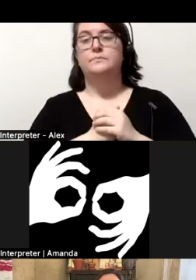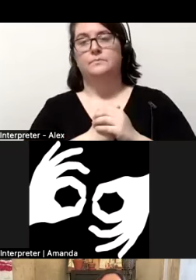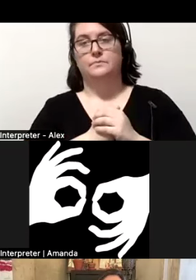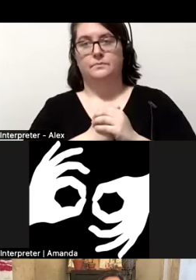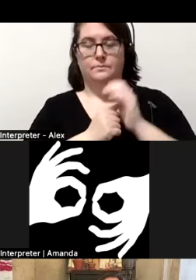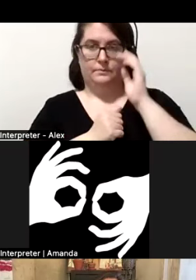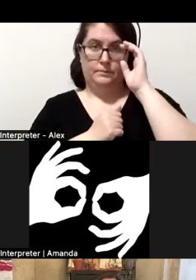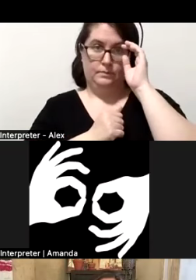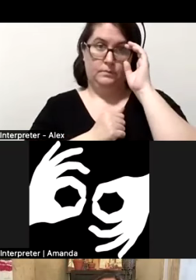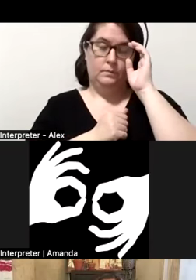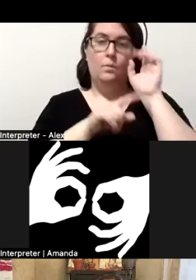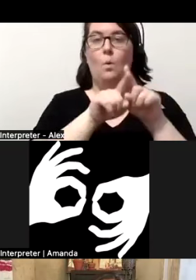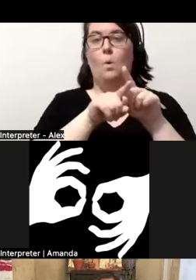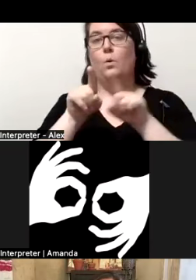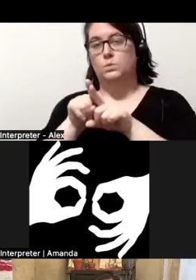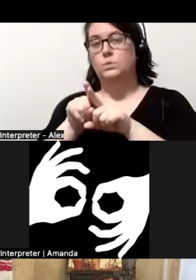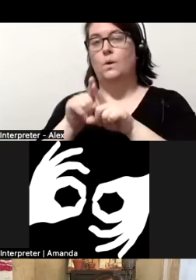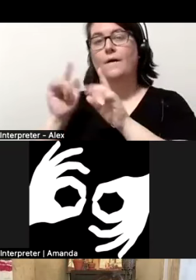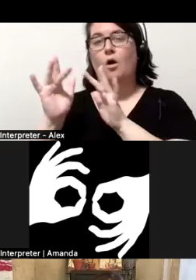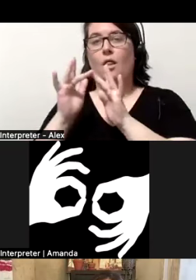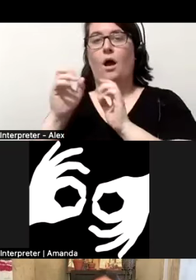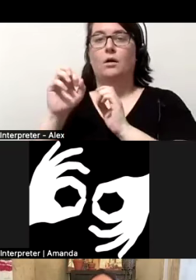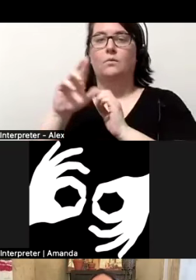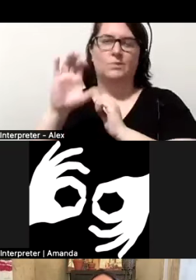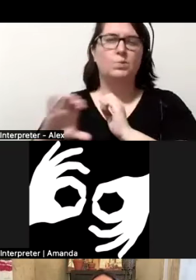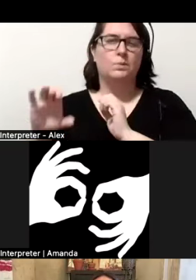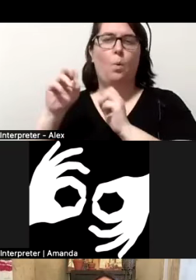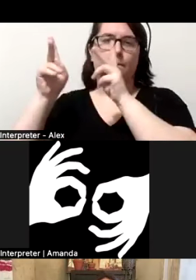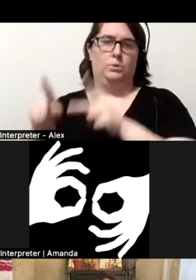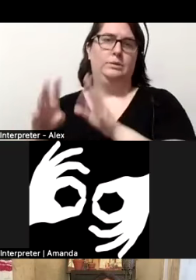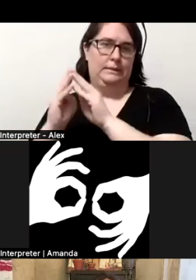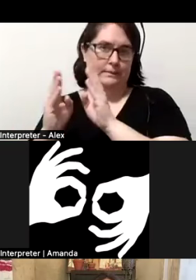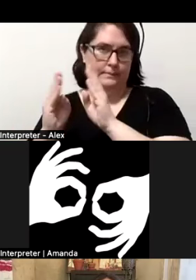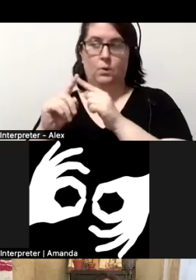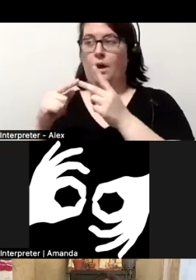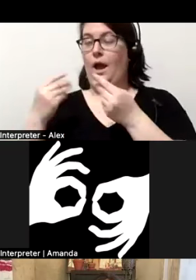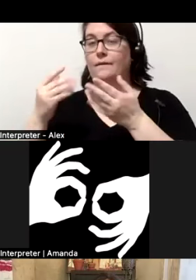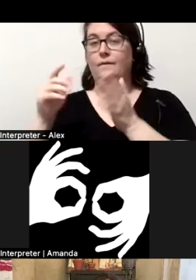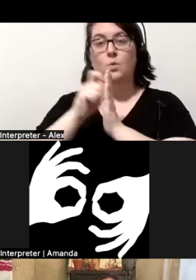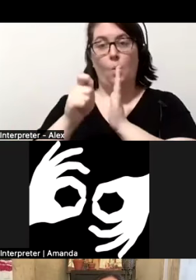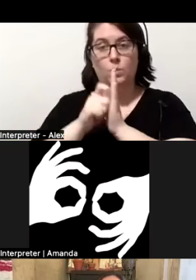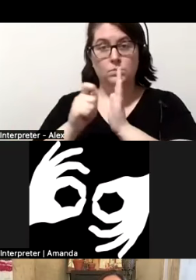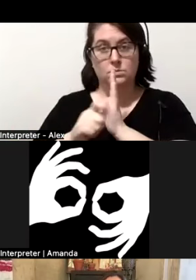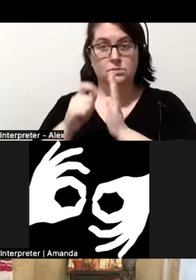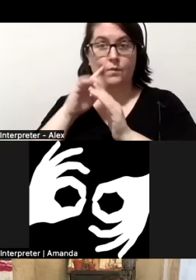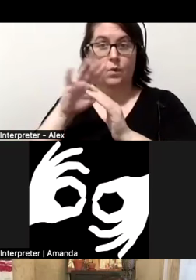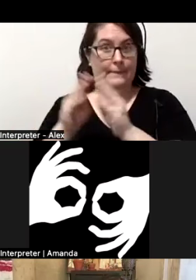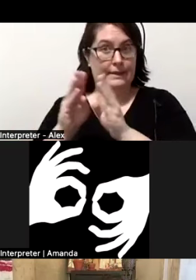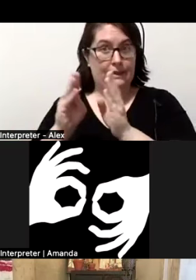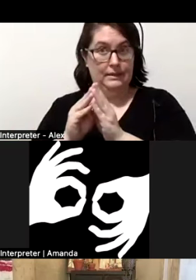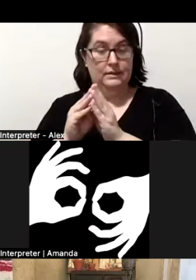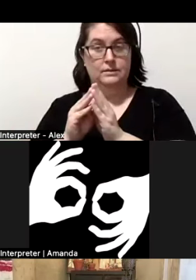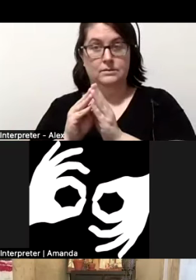sessions, we also facilitate online or in-person meetings. We can provide access notes for in-person meetings, which detail all